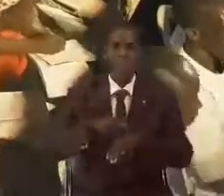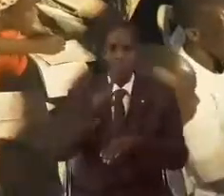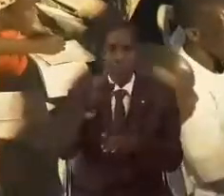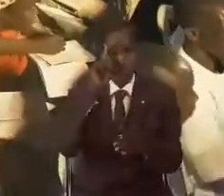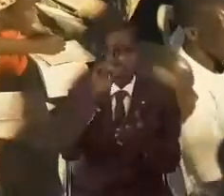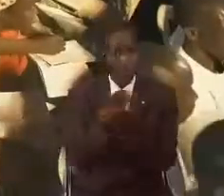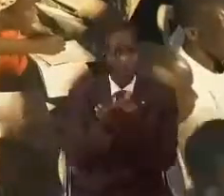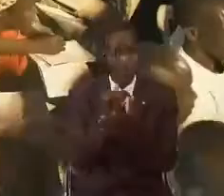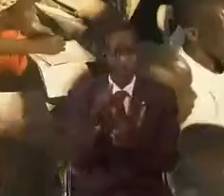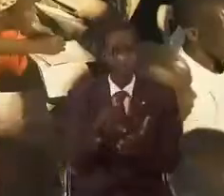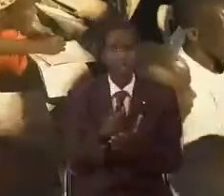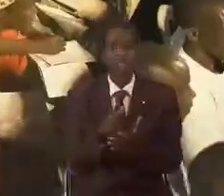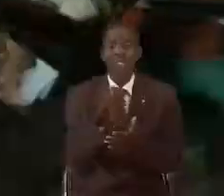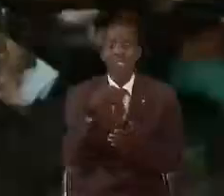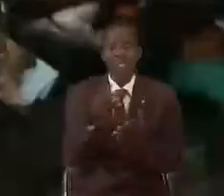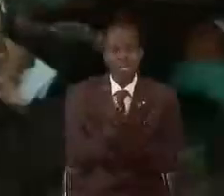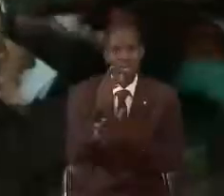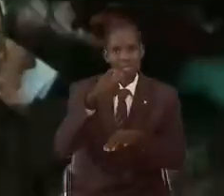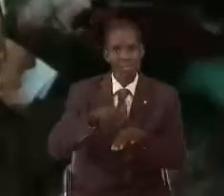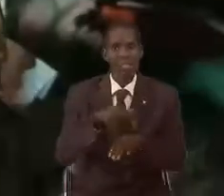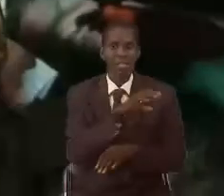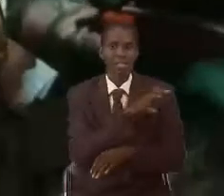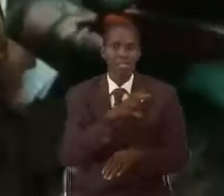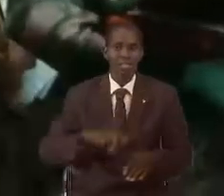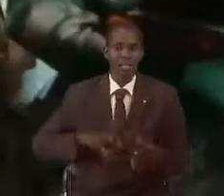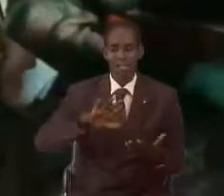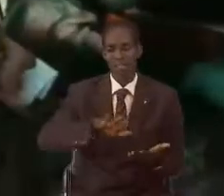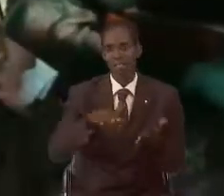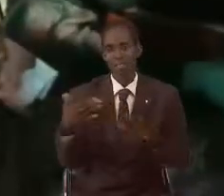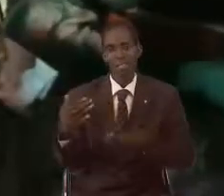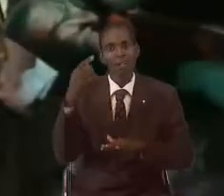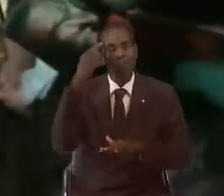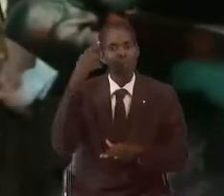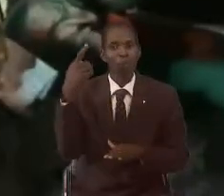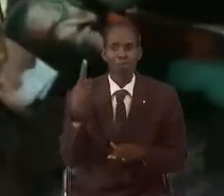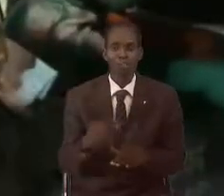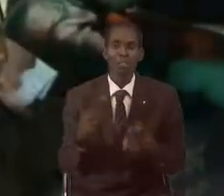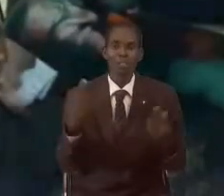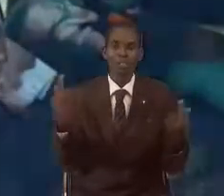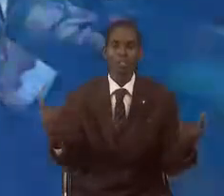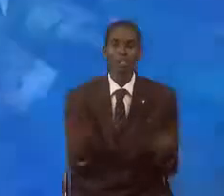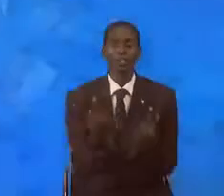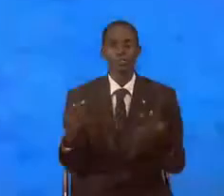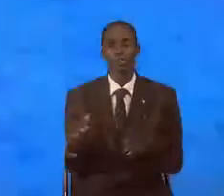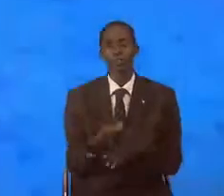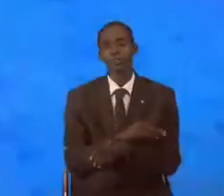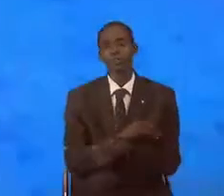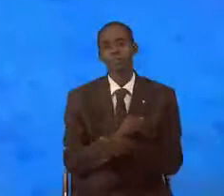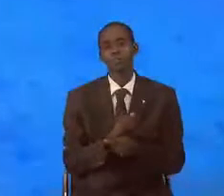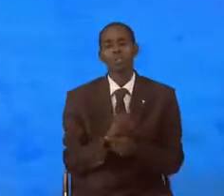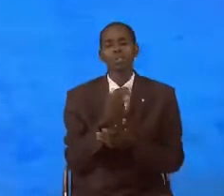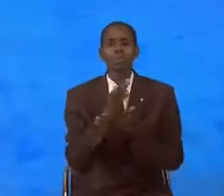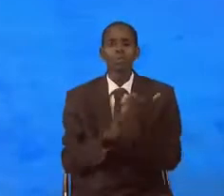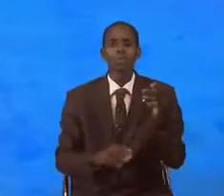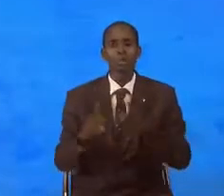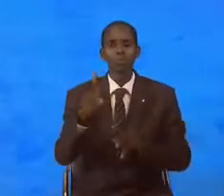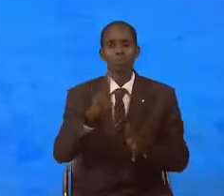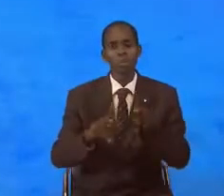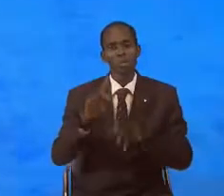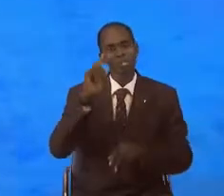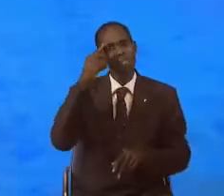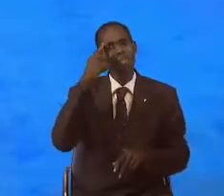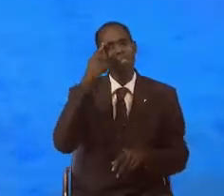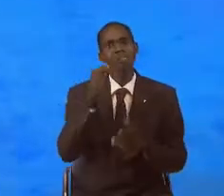Tonight, this is your time. In due time, Christ died for the